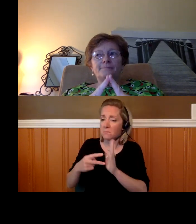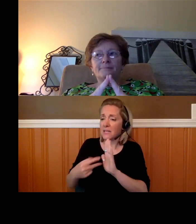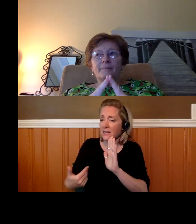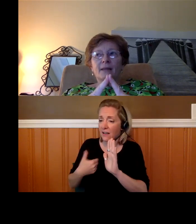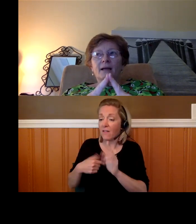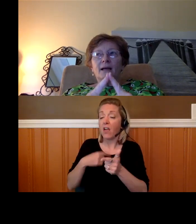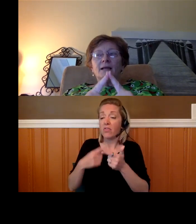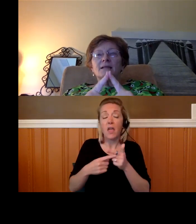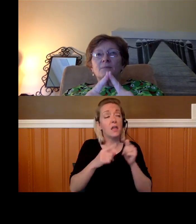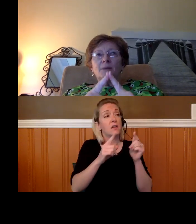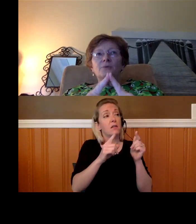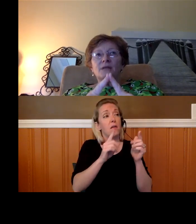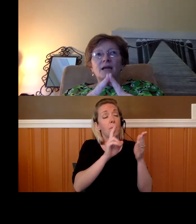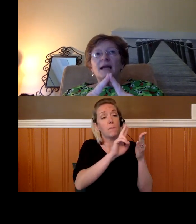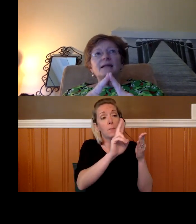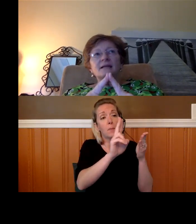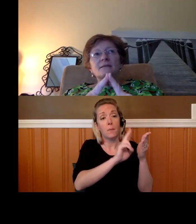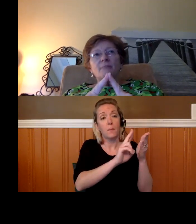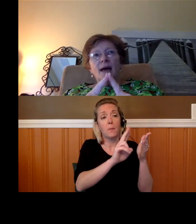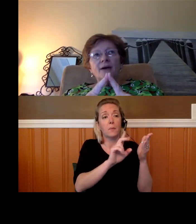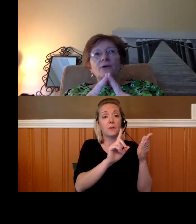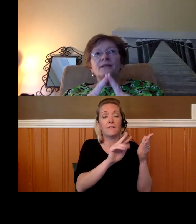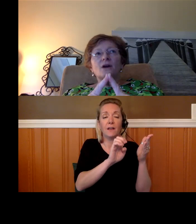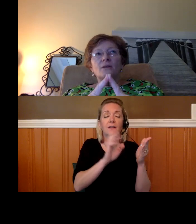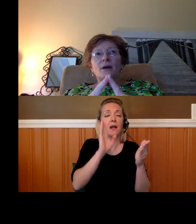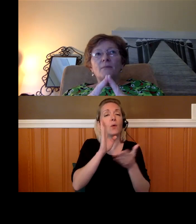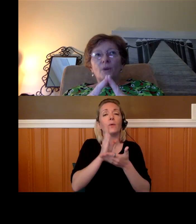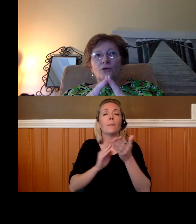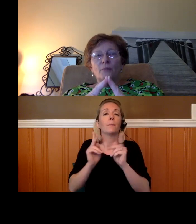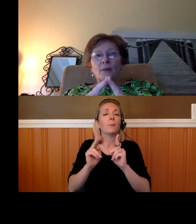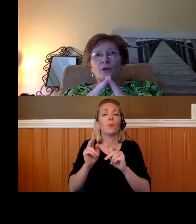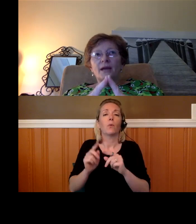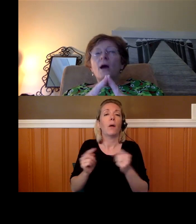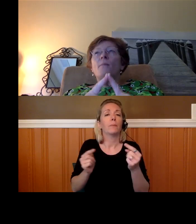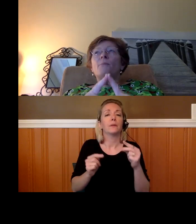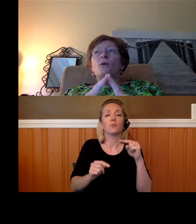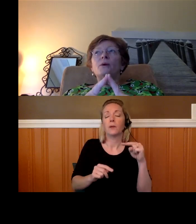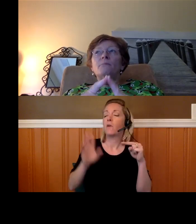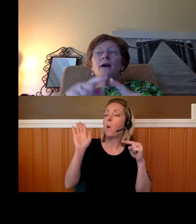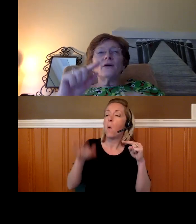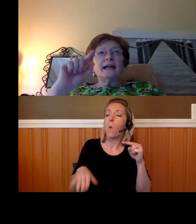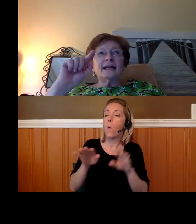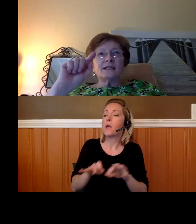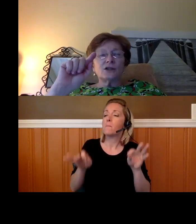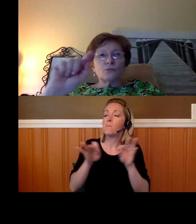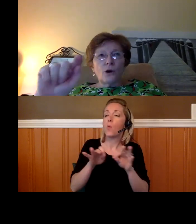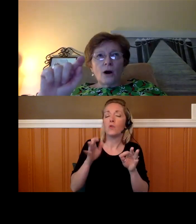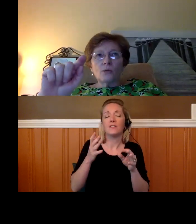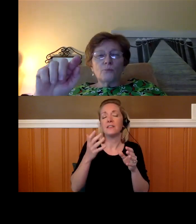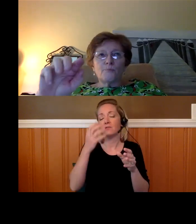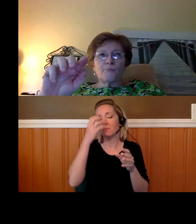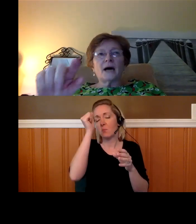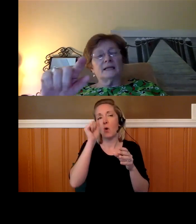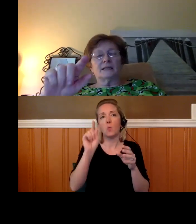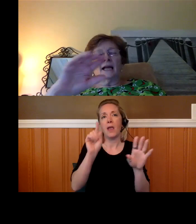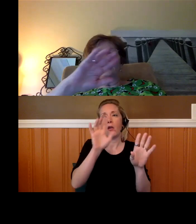some people say, yeah, it doesn't matter, it's all about motor memory. But when Marin hits the wrong button, and